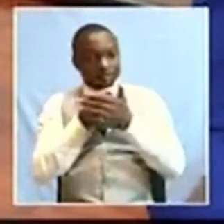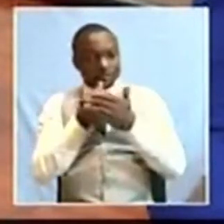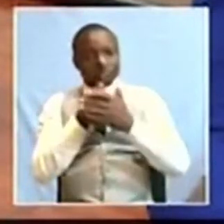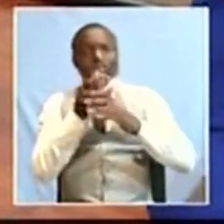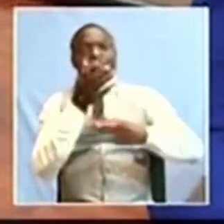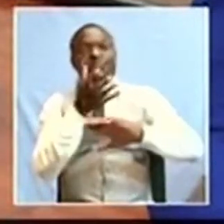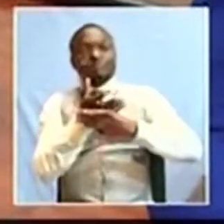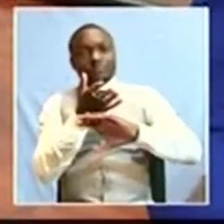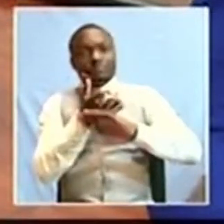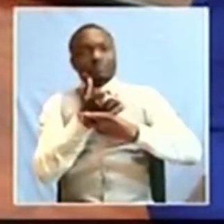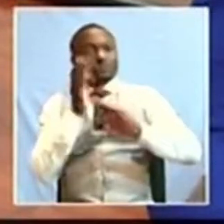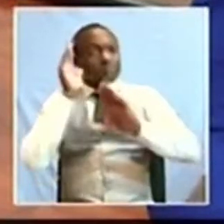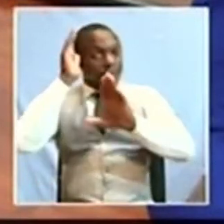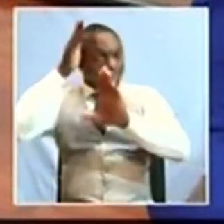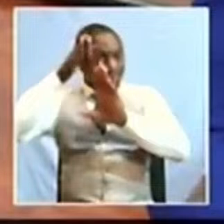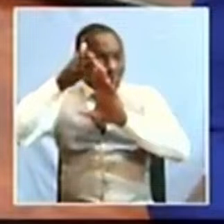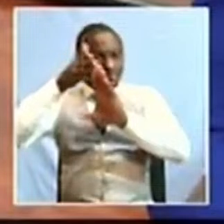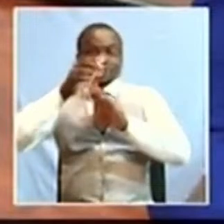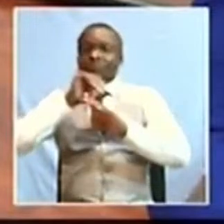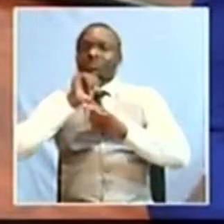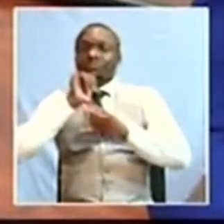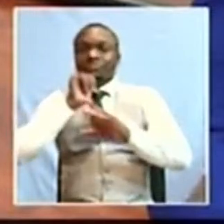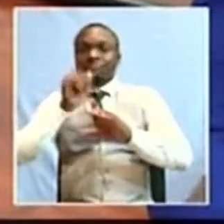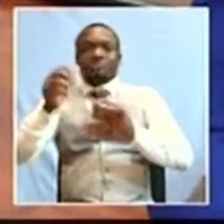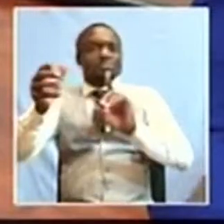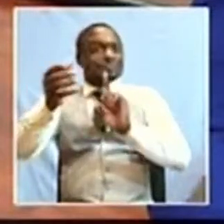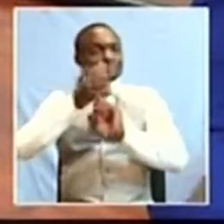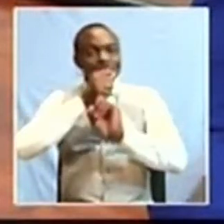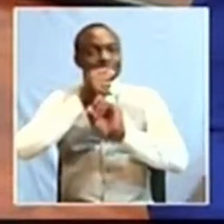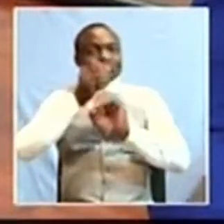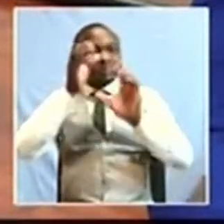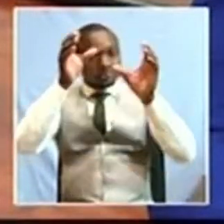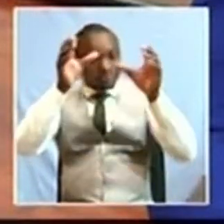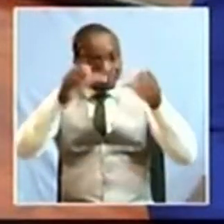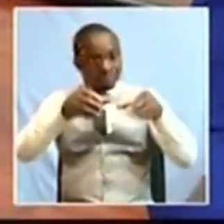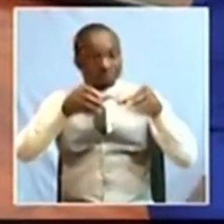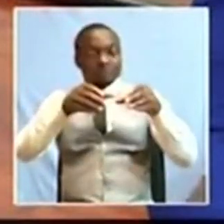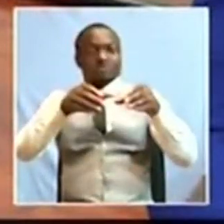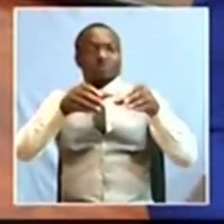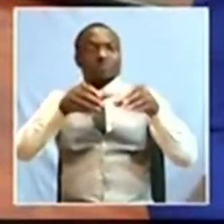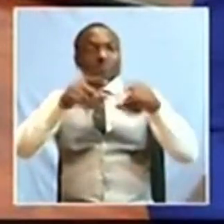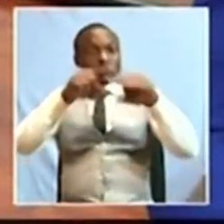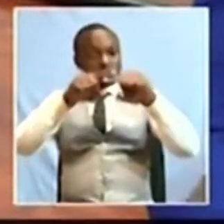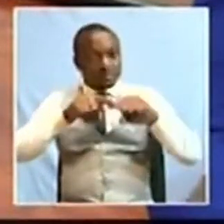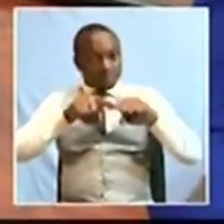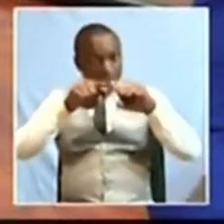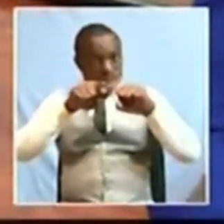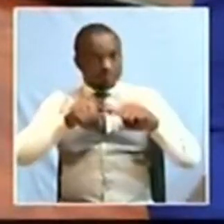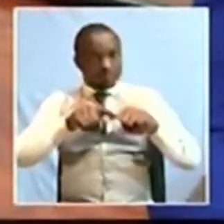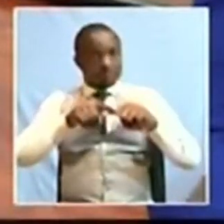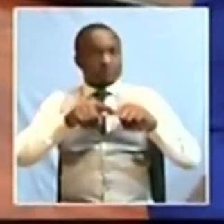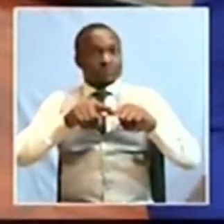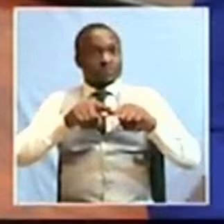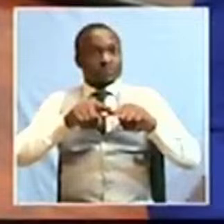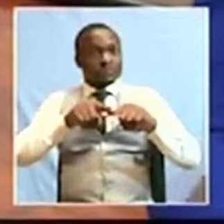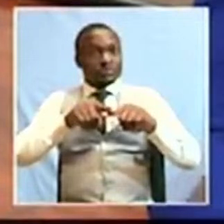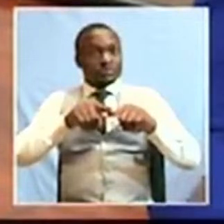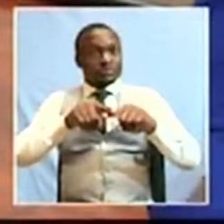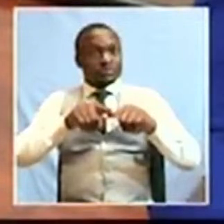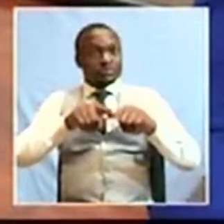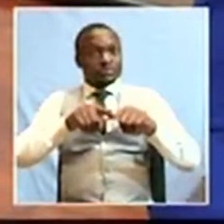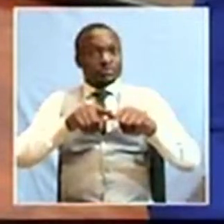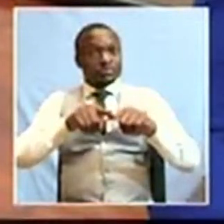constraints, the target was not met as the Council was relying on Medicaid